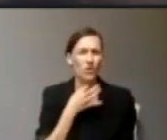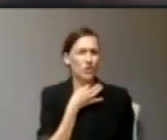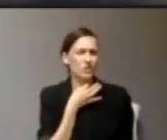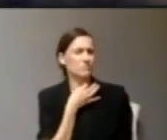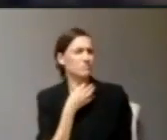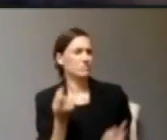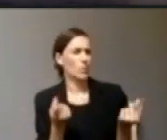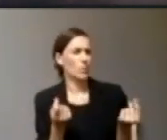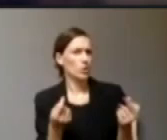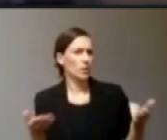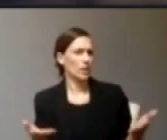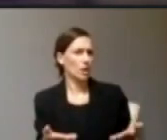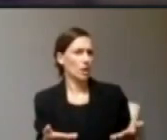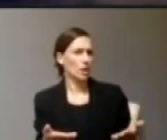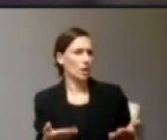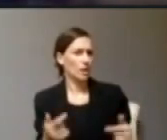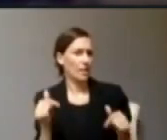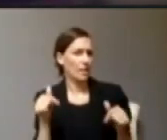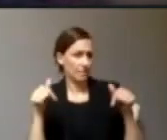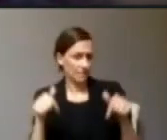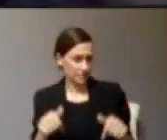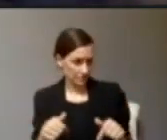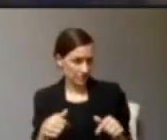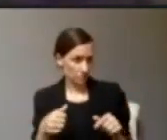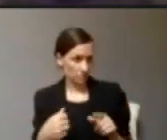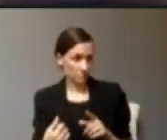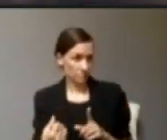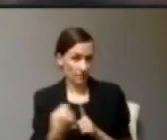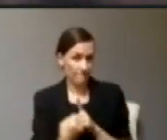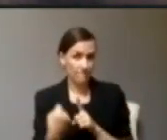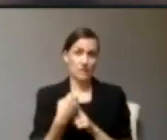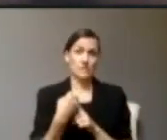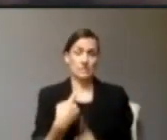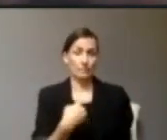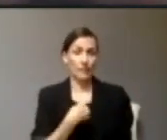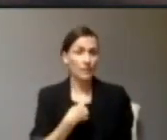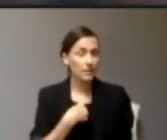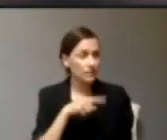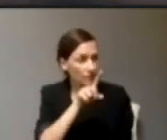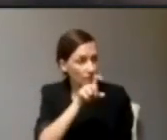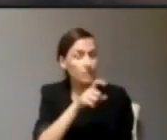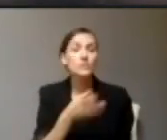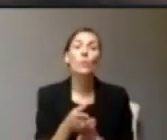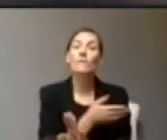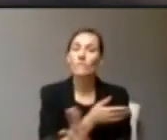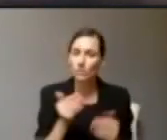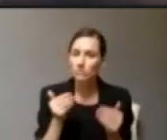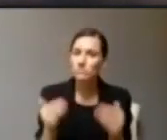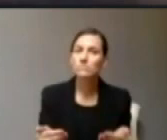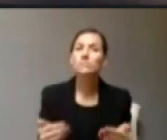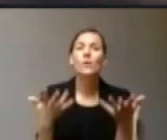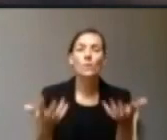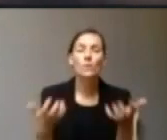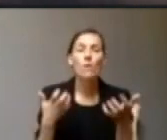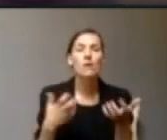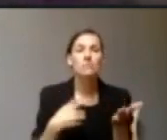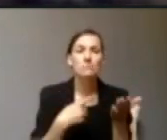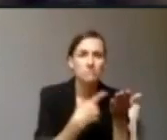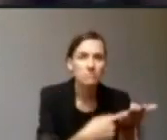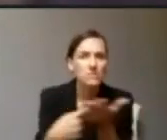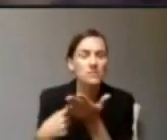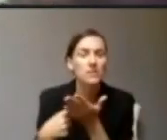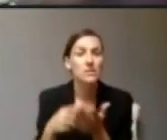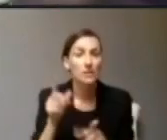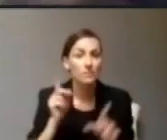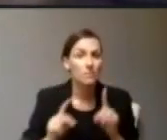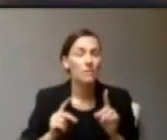on here? And is this going to impact our lives? So before we do that, we want to talk to people in the neighborhoods. We want